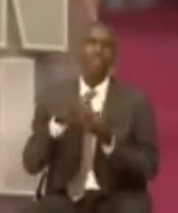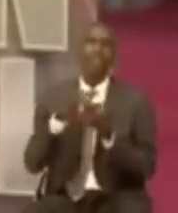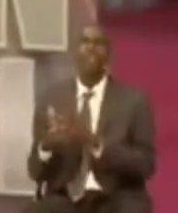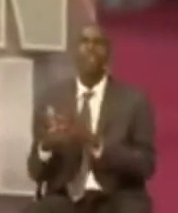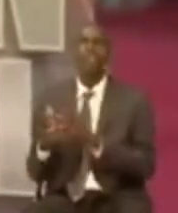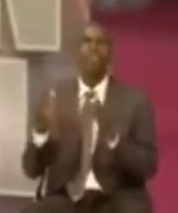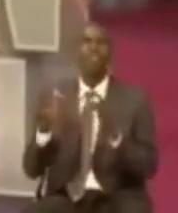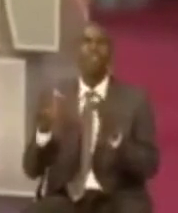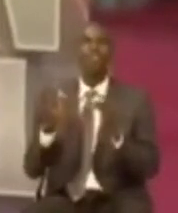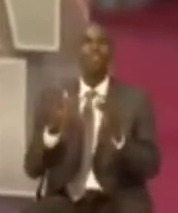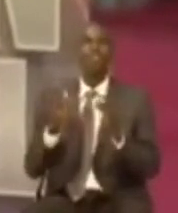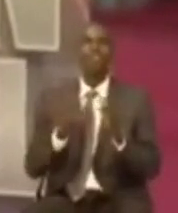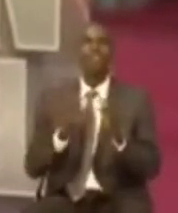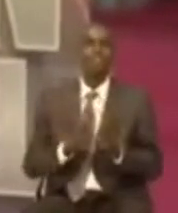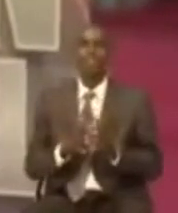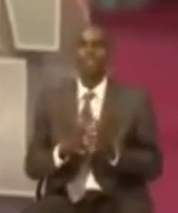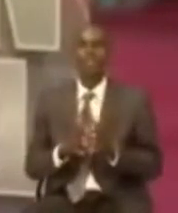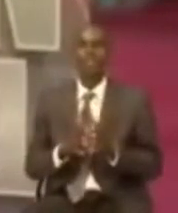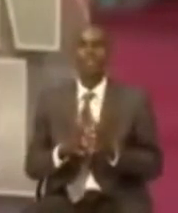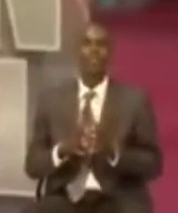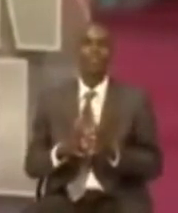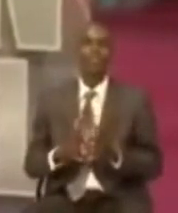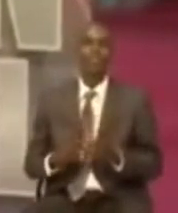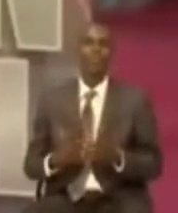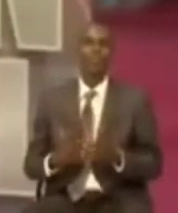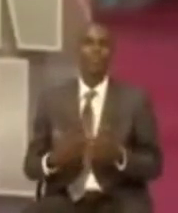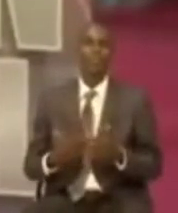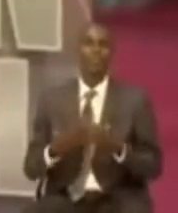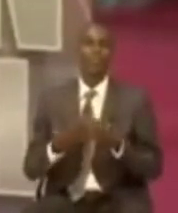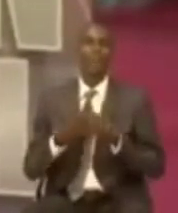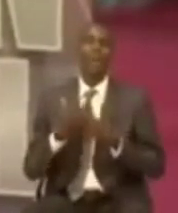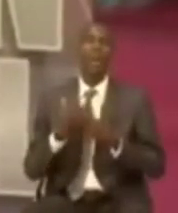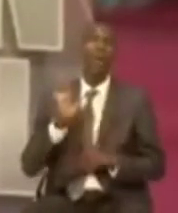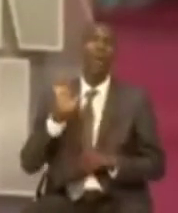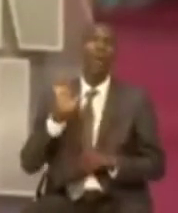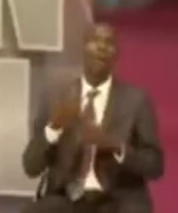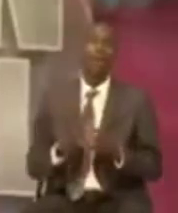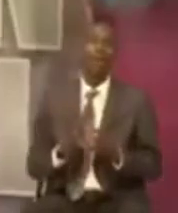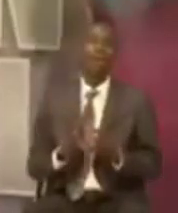Jesus, have your way, have your way.